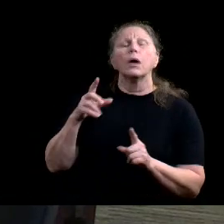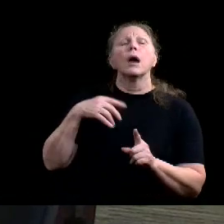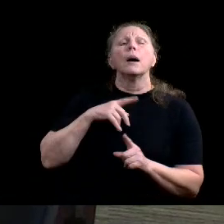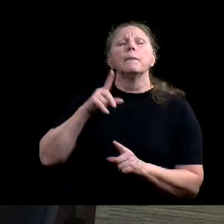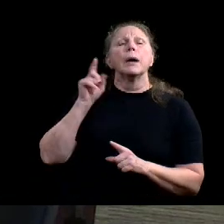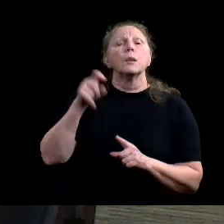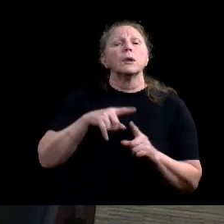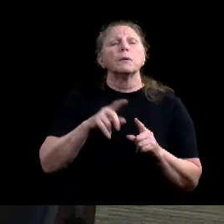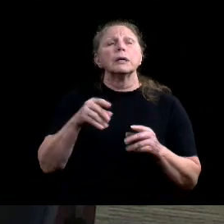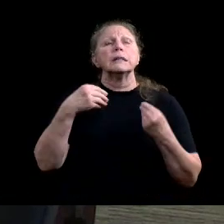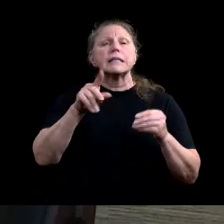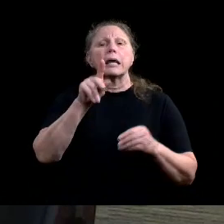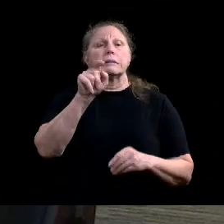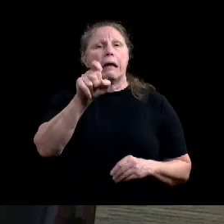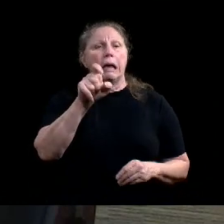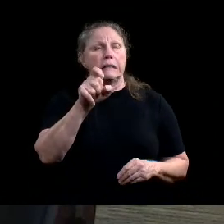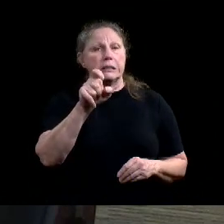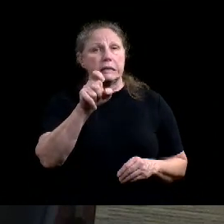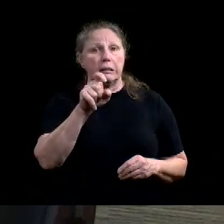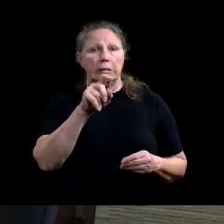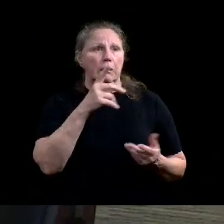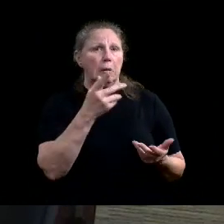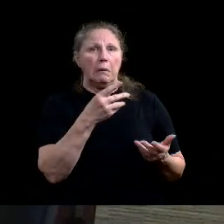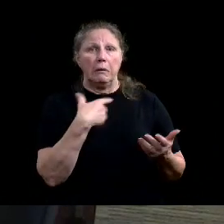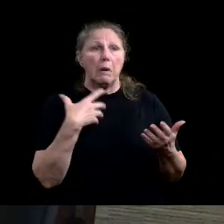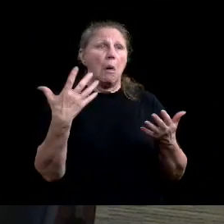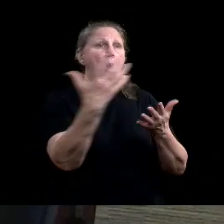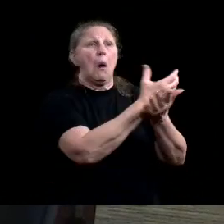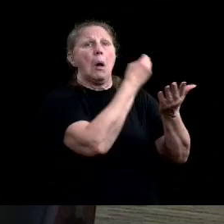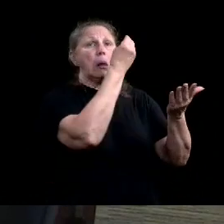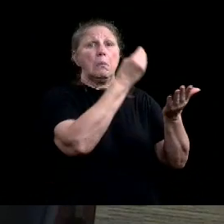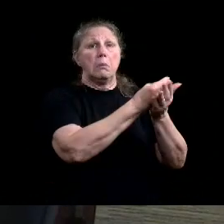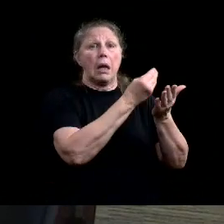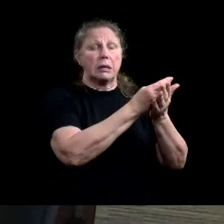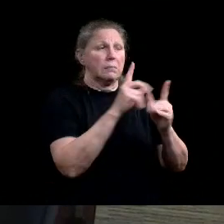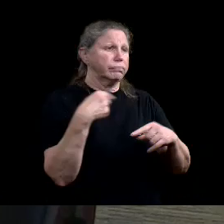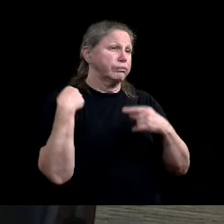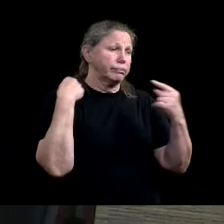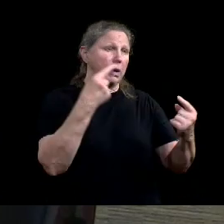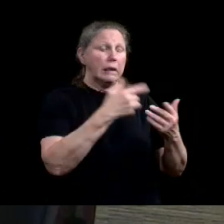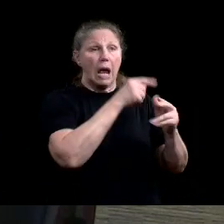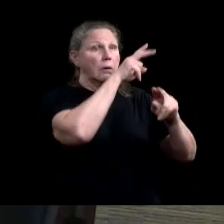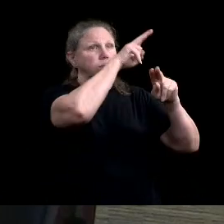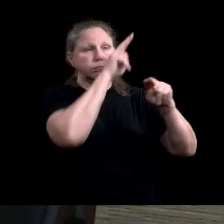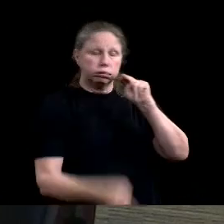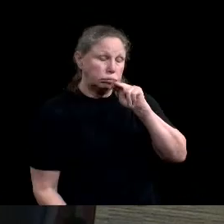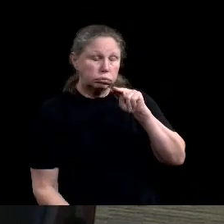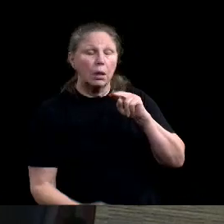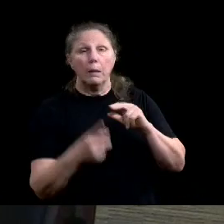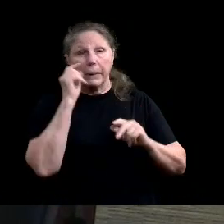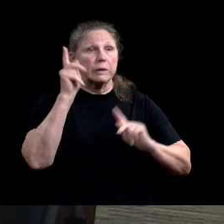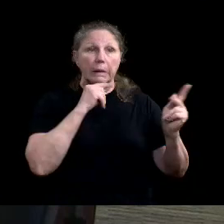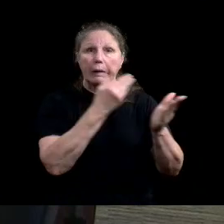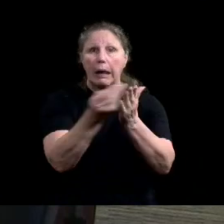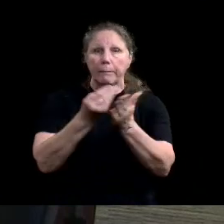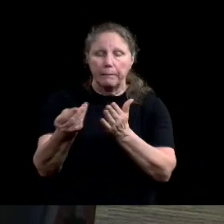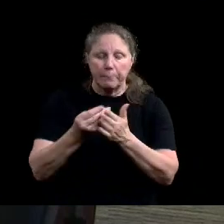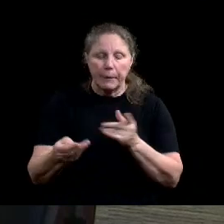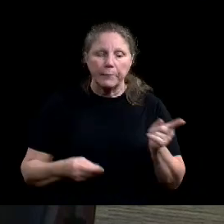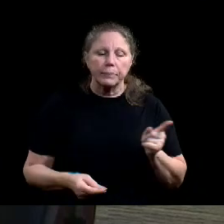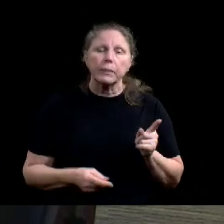because of the COVID-19 pandemic, what's the likelihood that it'll affect property taxes to make up the difference?